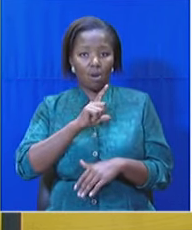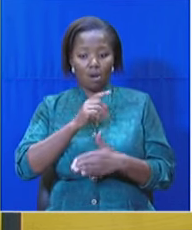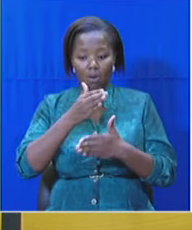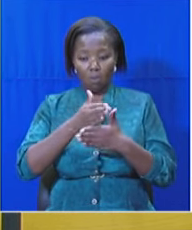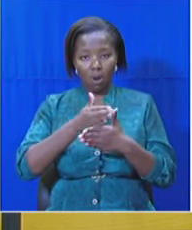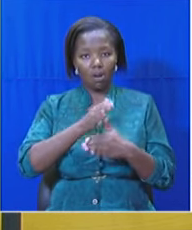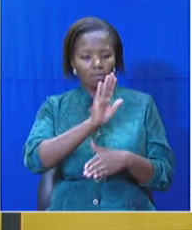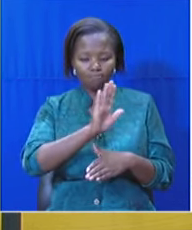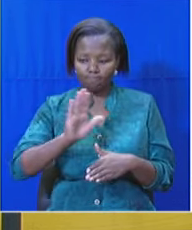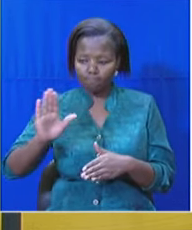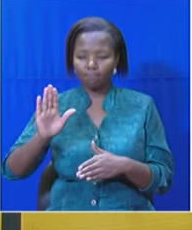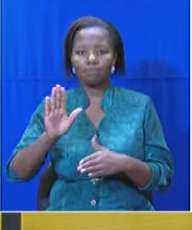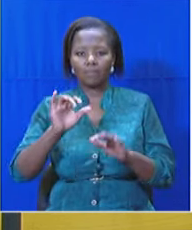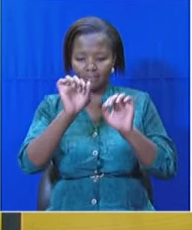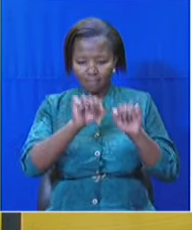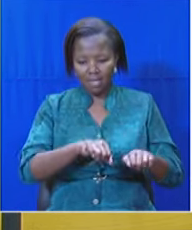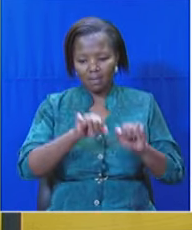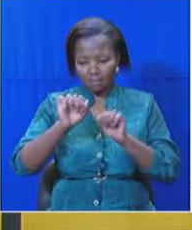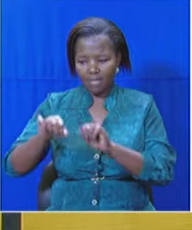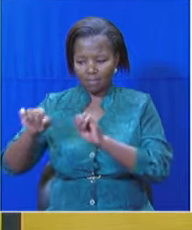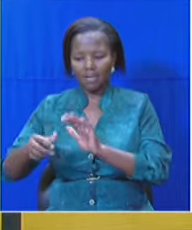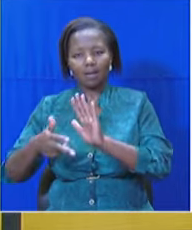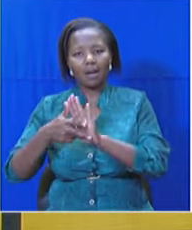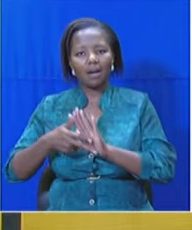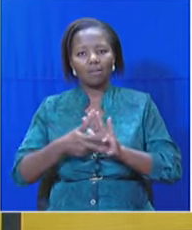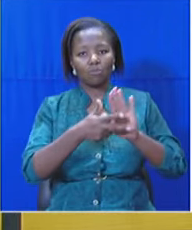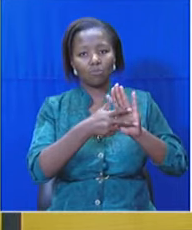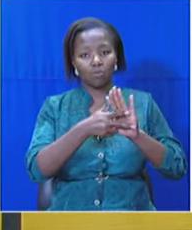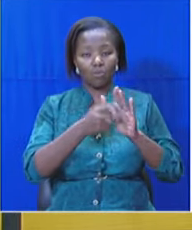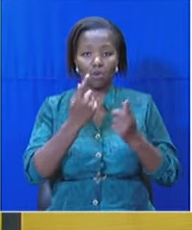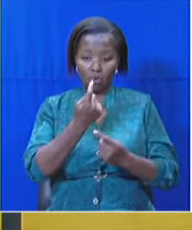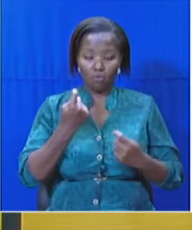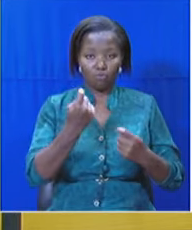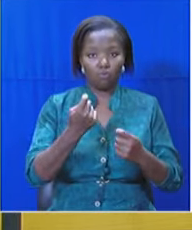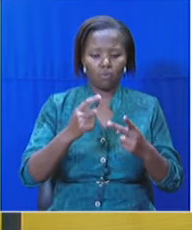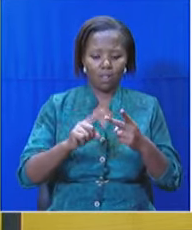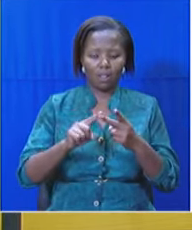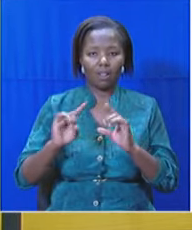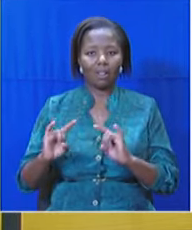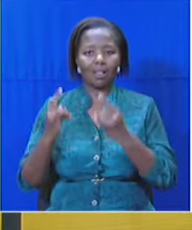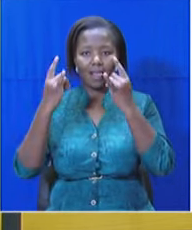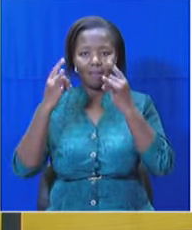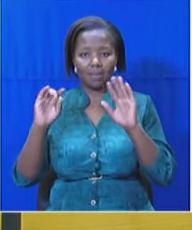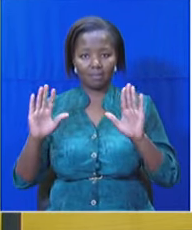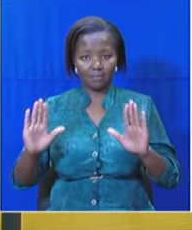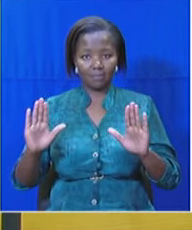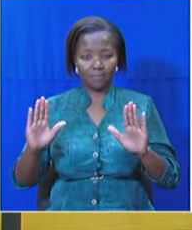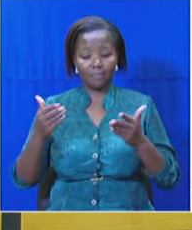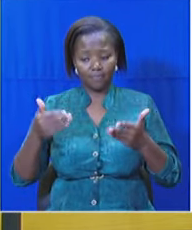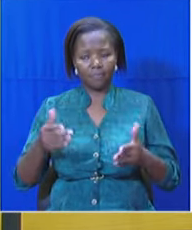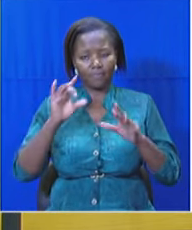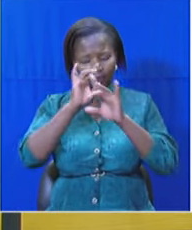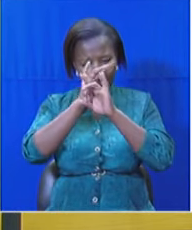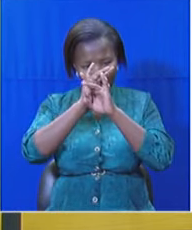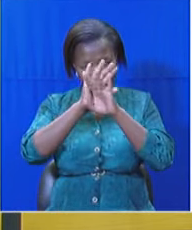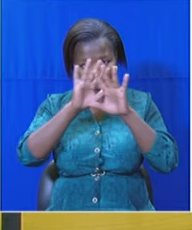across all settlements, be they rural or urban. There is a need to draw clear lines between the functions